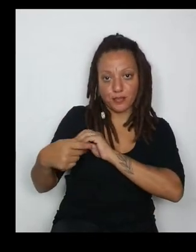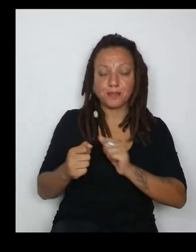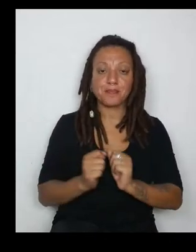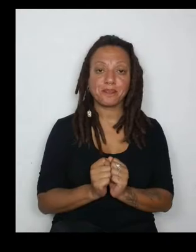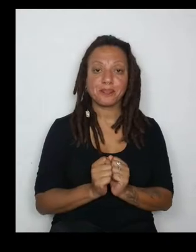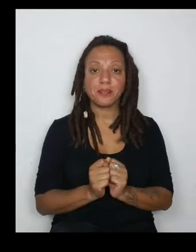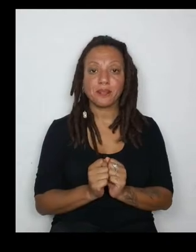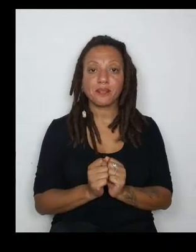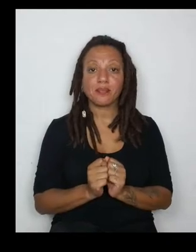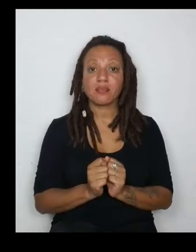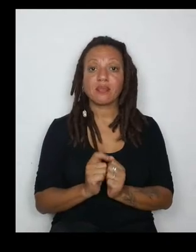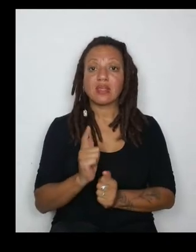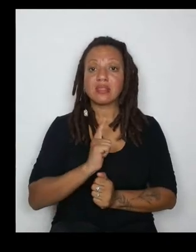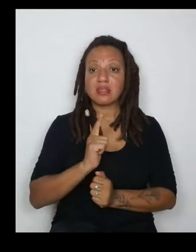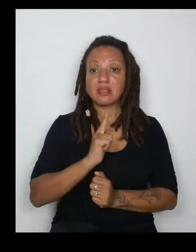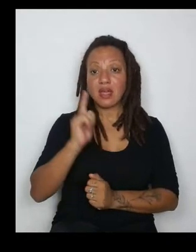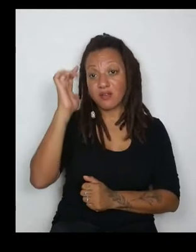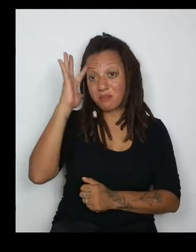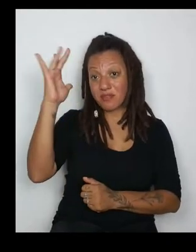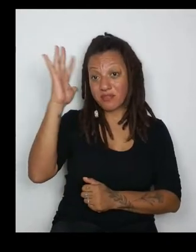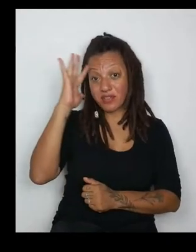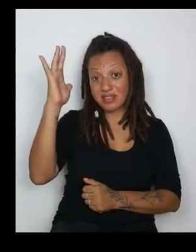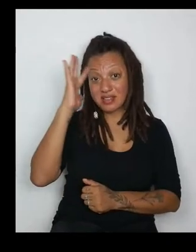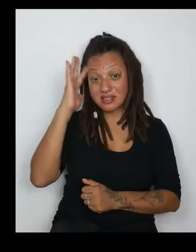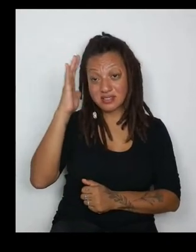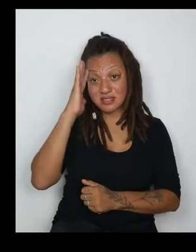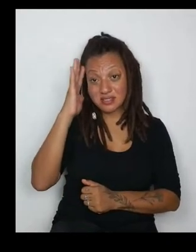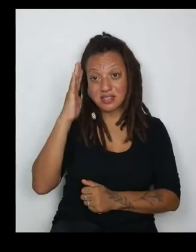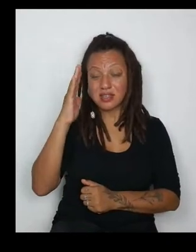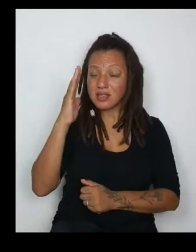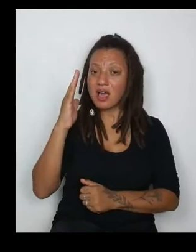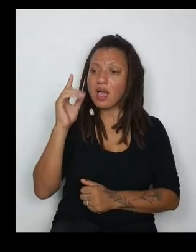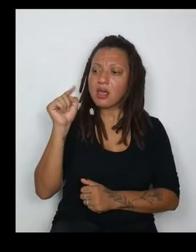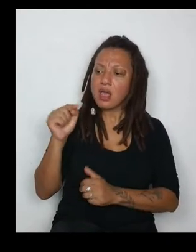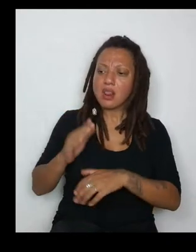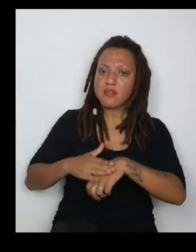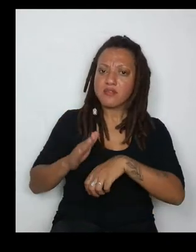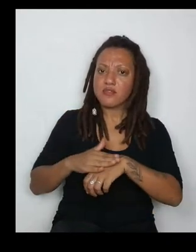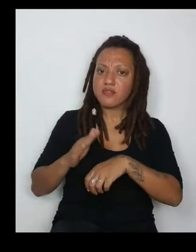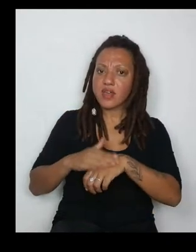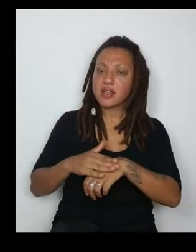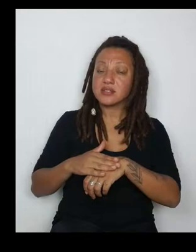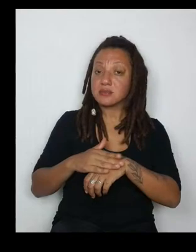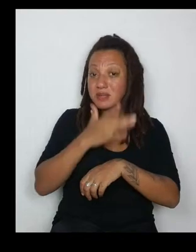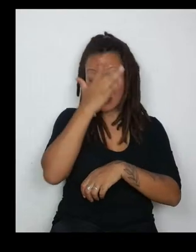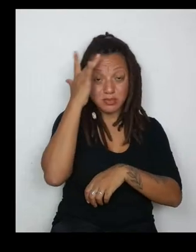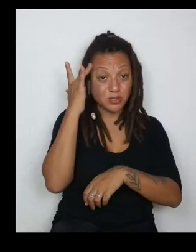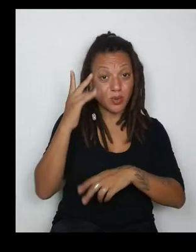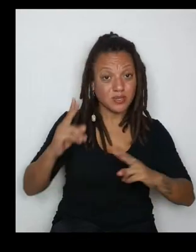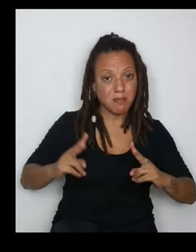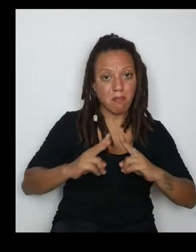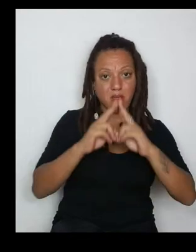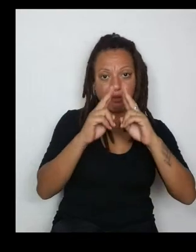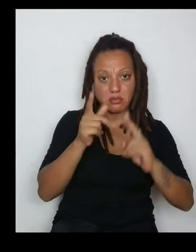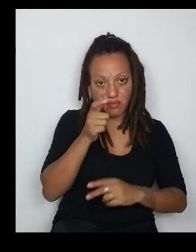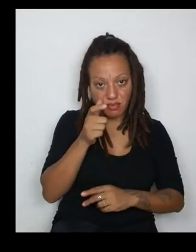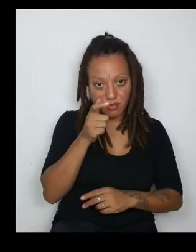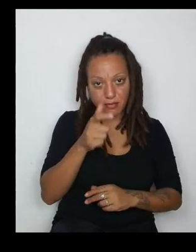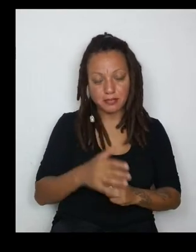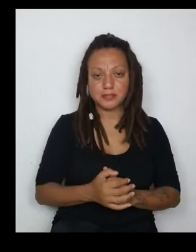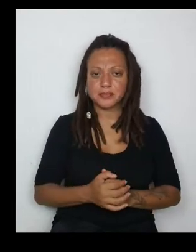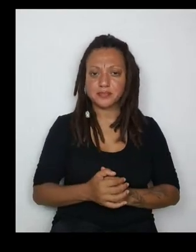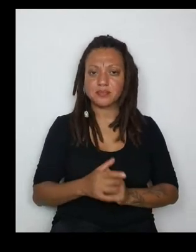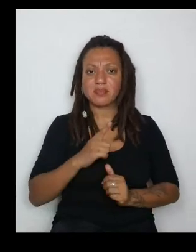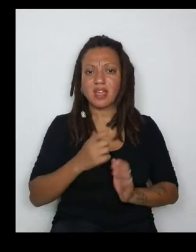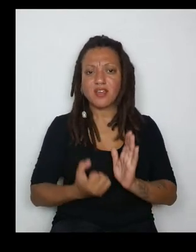that finds its origins in paris so in that room we had all the self-portraits around the one wall we had mana to papa in the